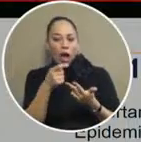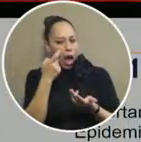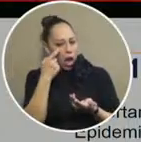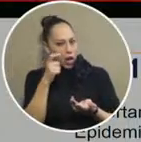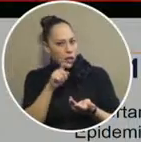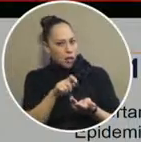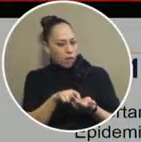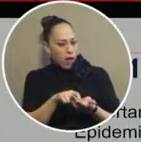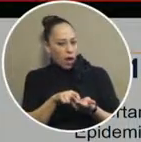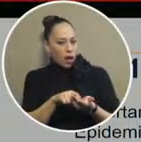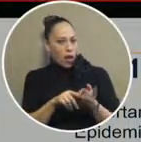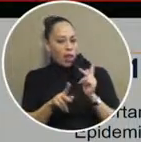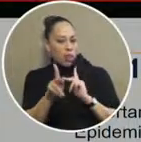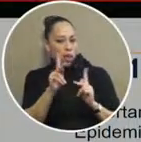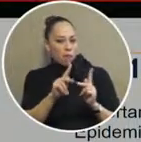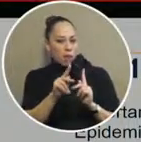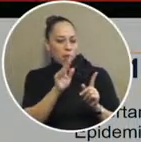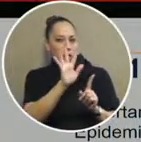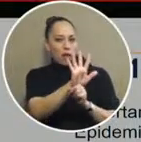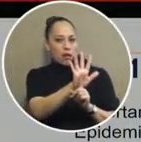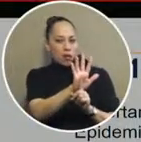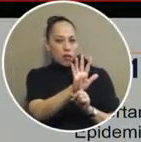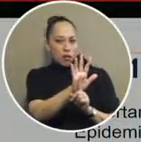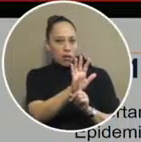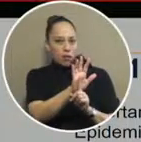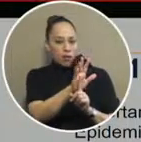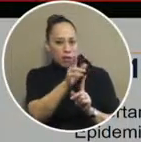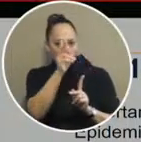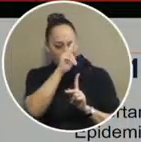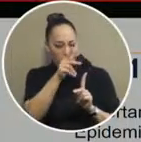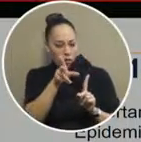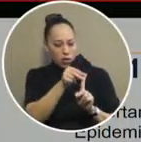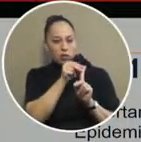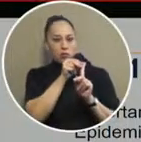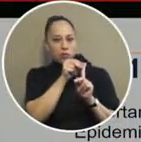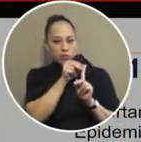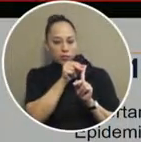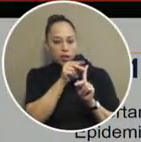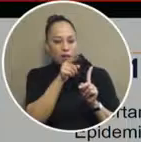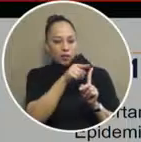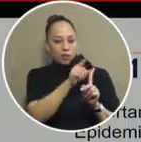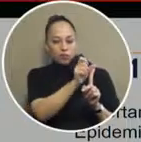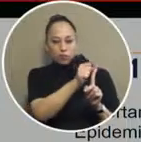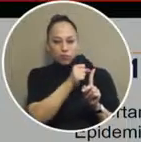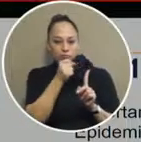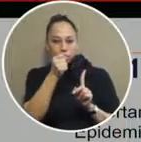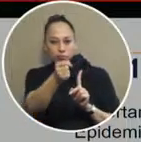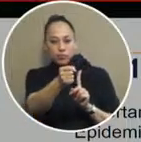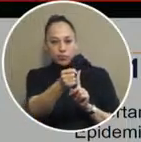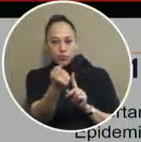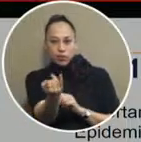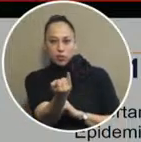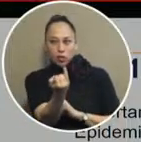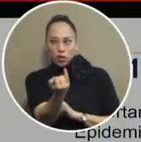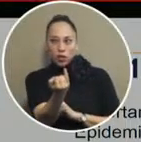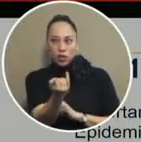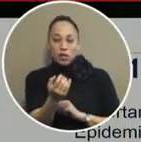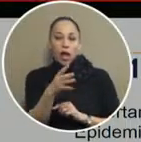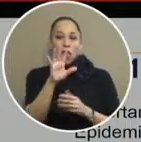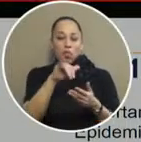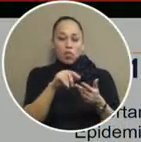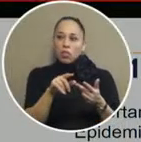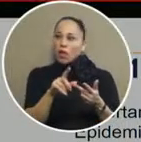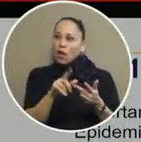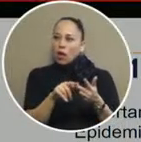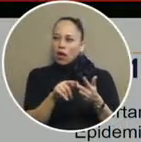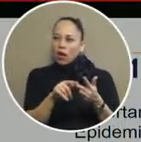identifying those that have been in contact, and isolating those that are infected and those that have been in contact. Those are the three most